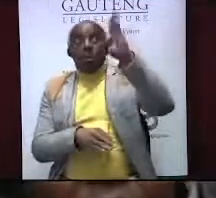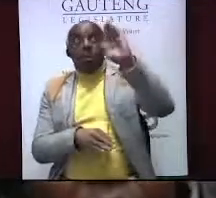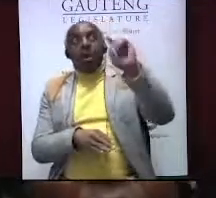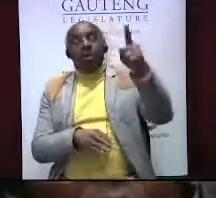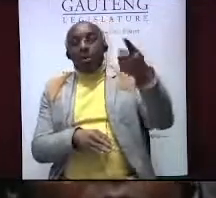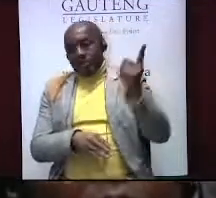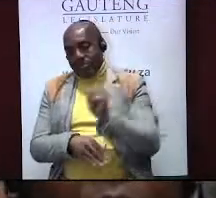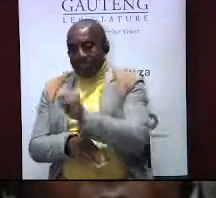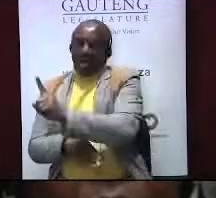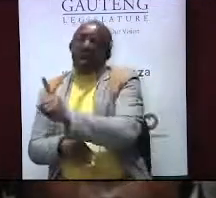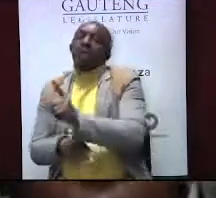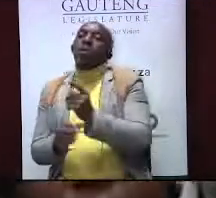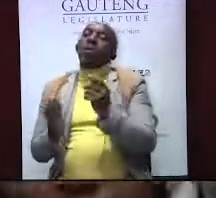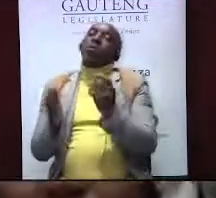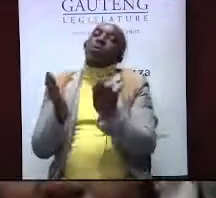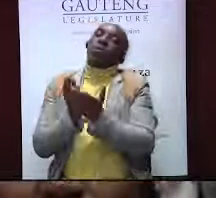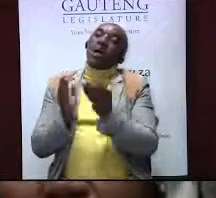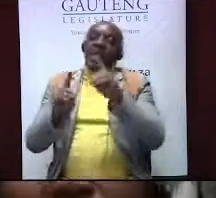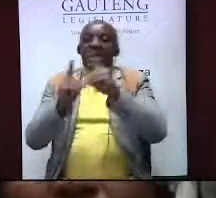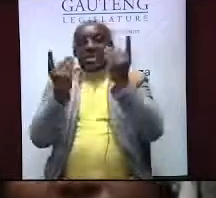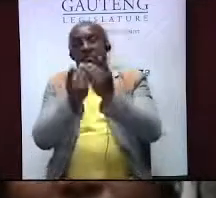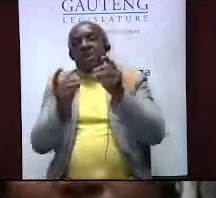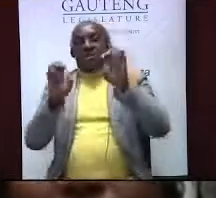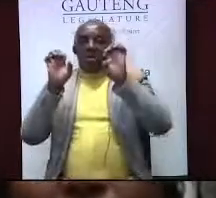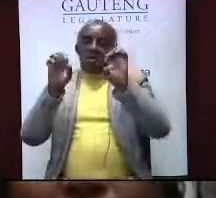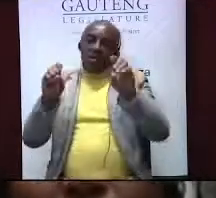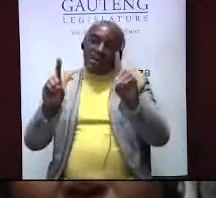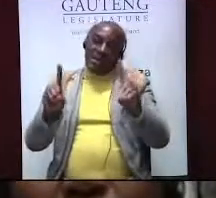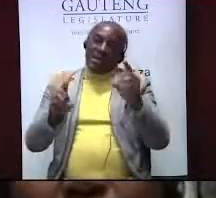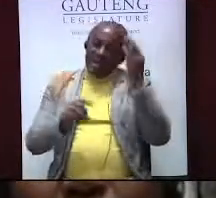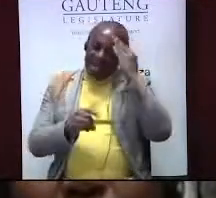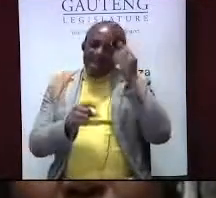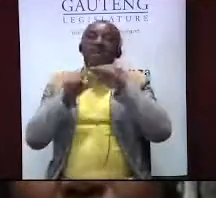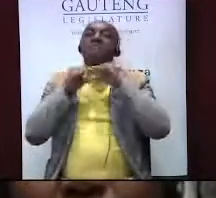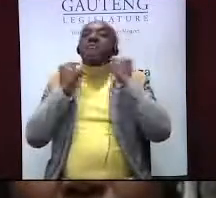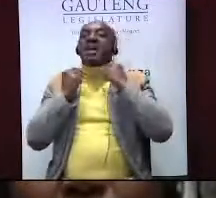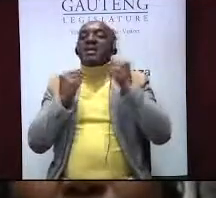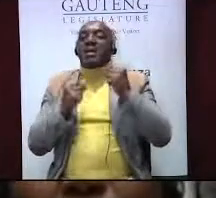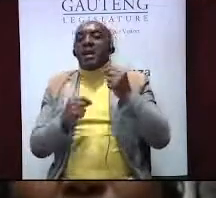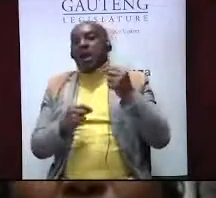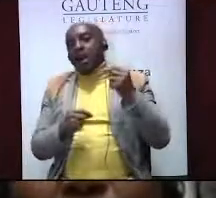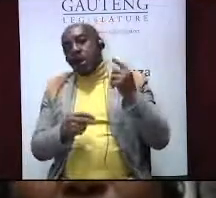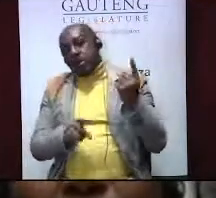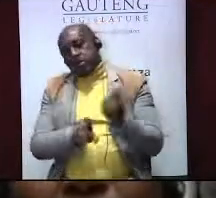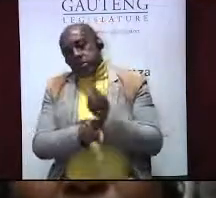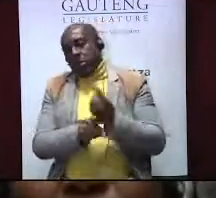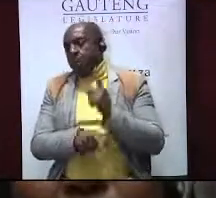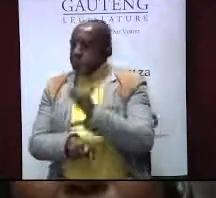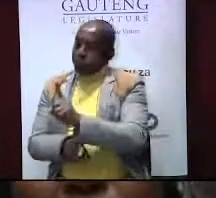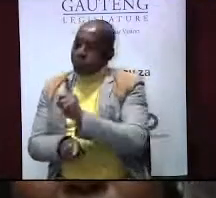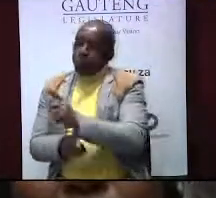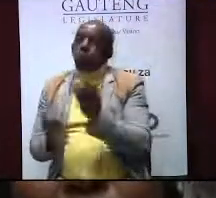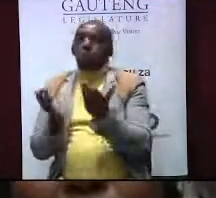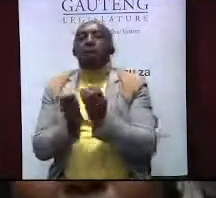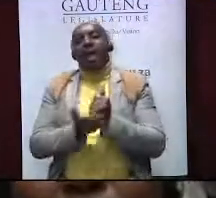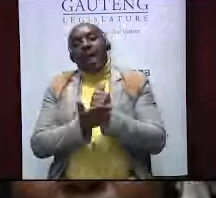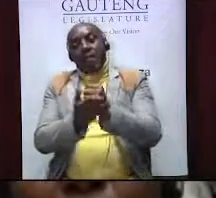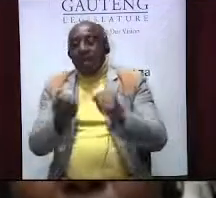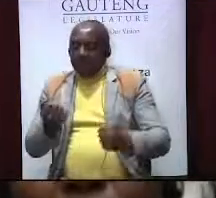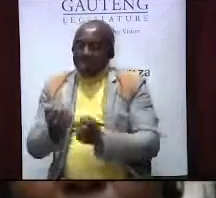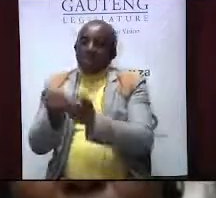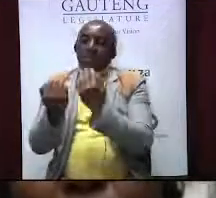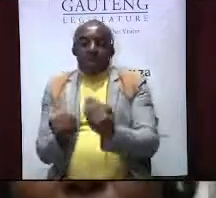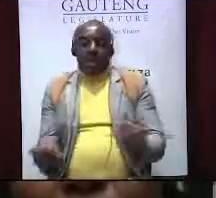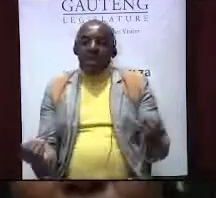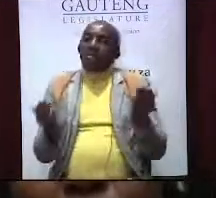ezikolweni. I-Department of Education iyazi ukuthi kunabafundisi abezayo eikolweni basiza abantwana beikolo.